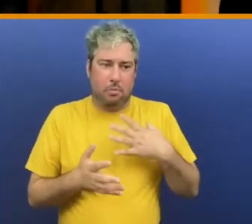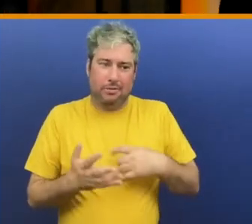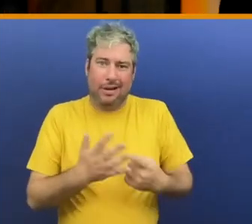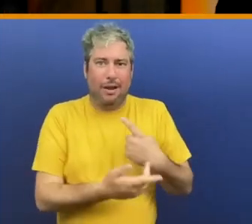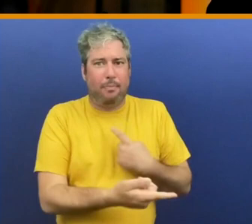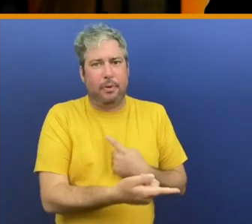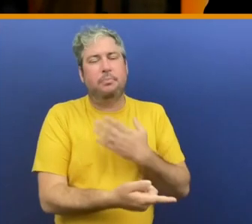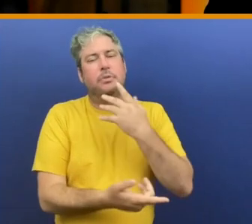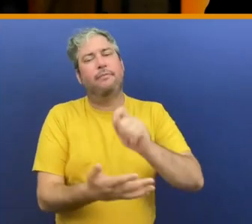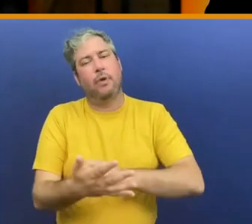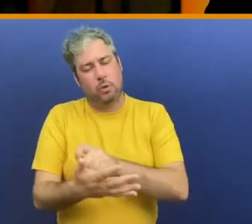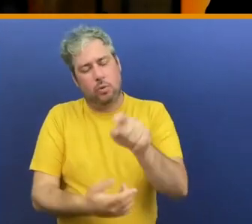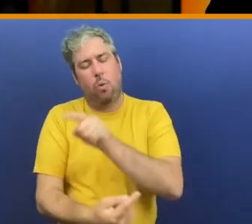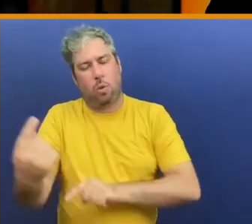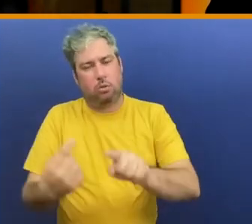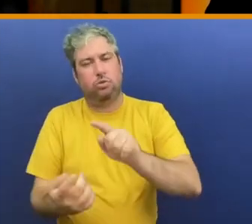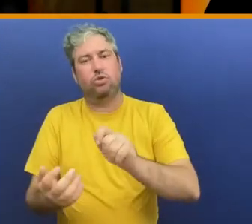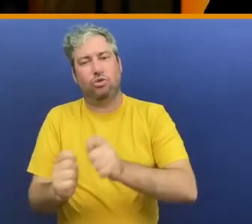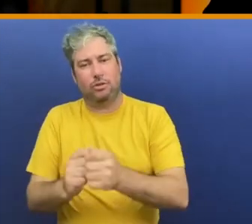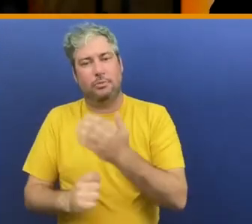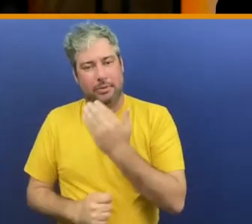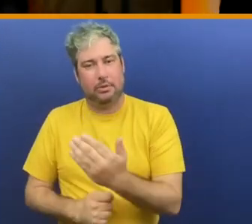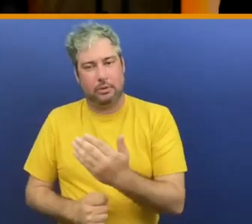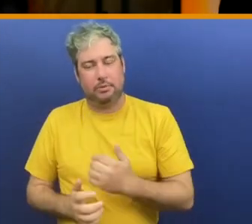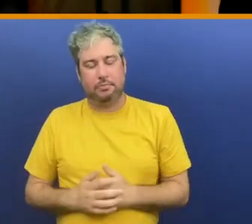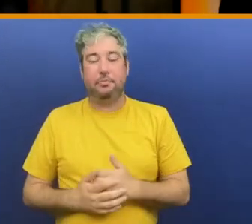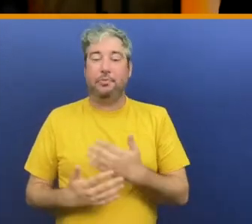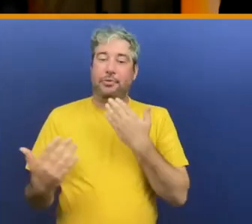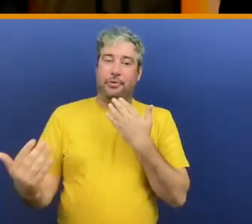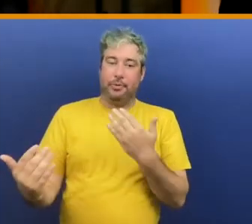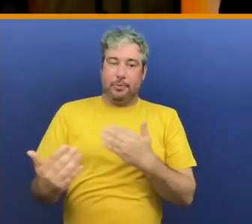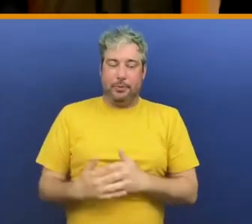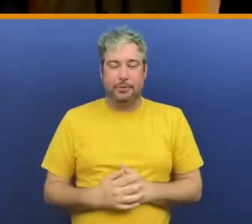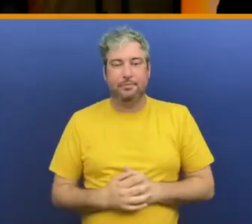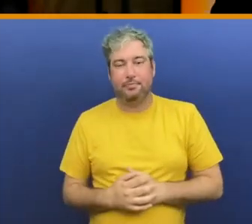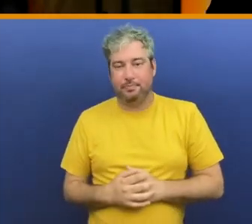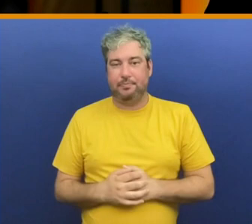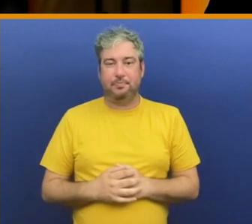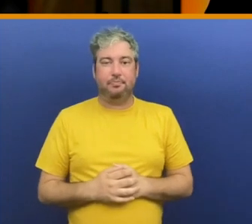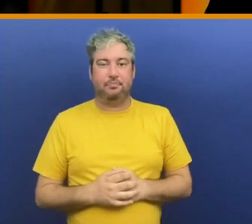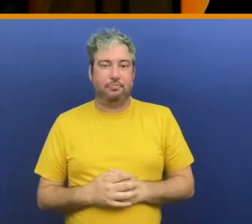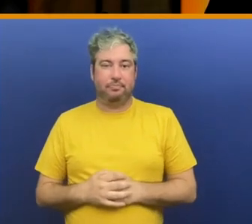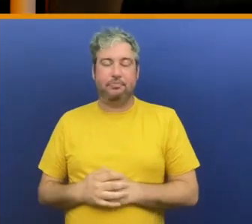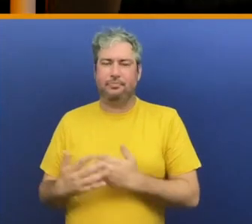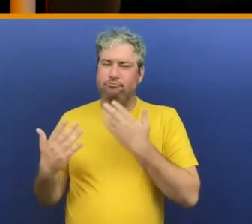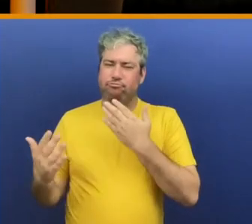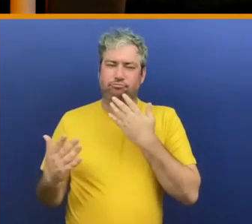Thank you very much, Prue. Can I ask Stefan Agarone to stand by and call Suzanne Fletcher from Stockton?